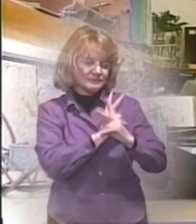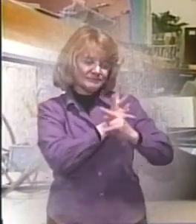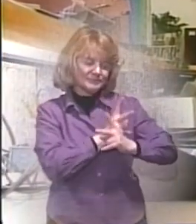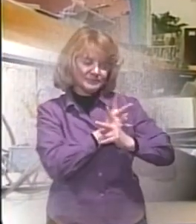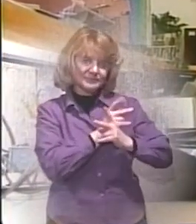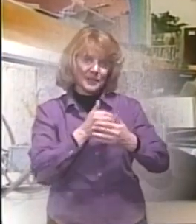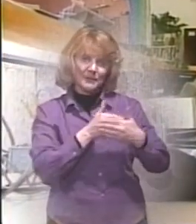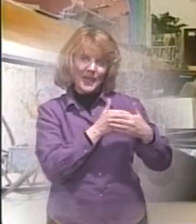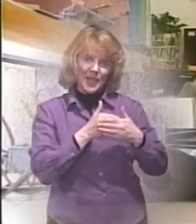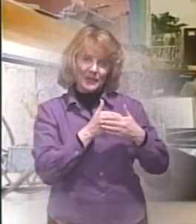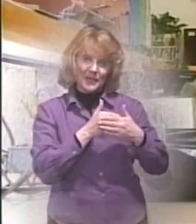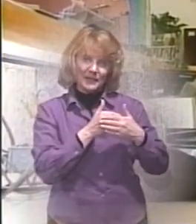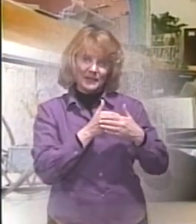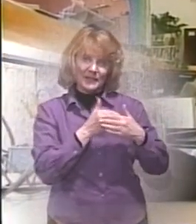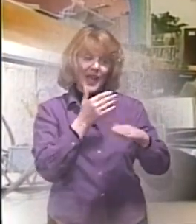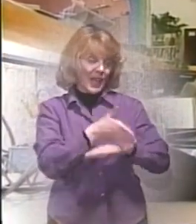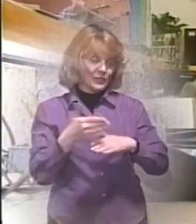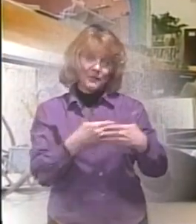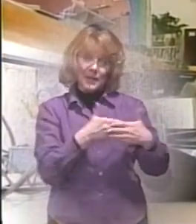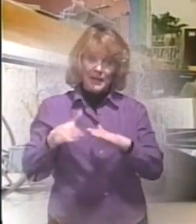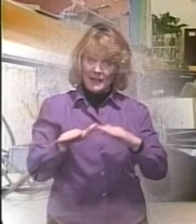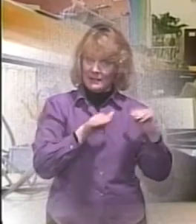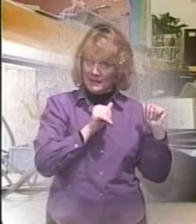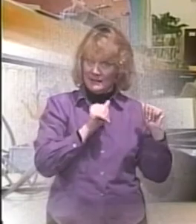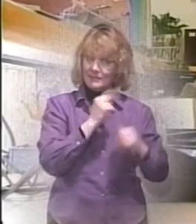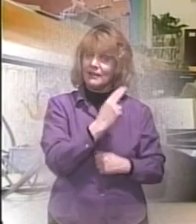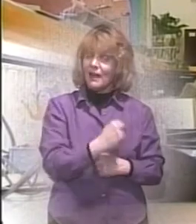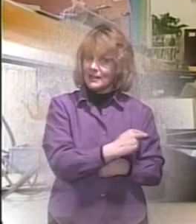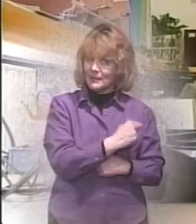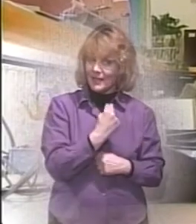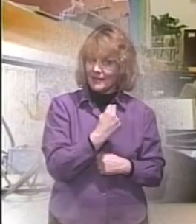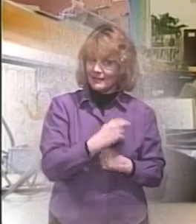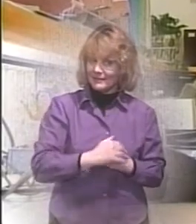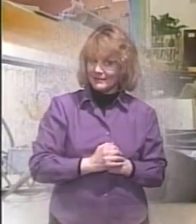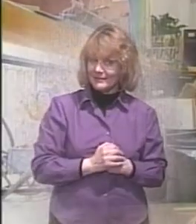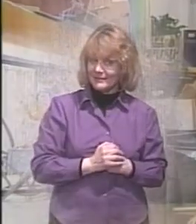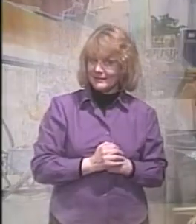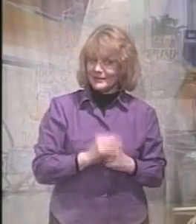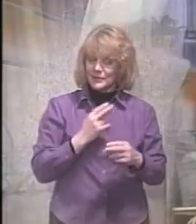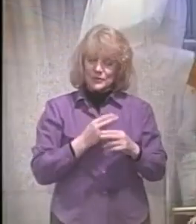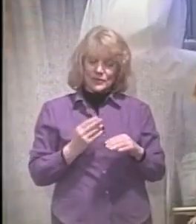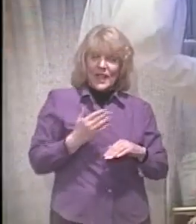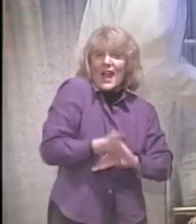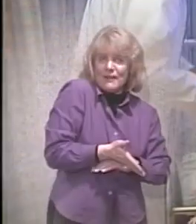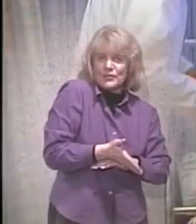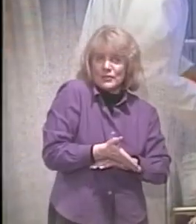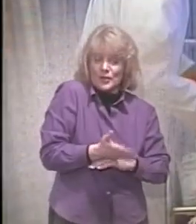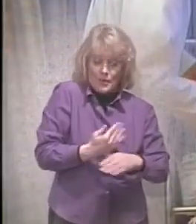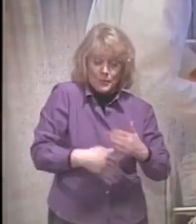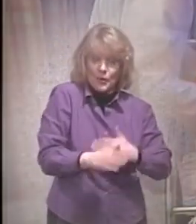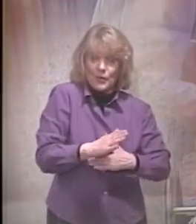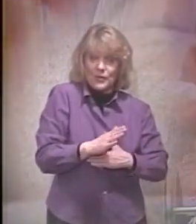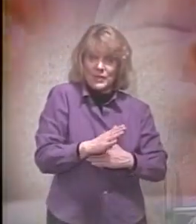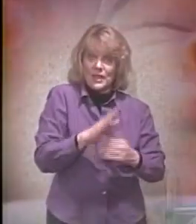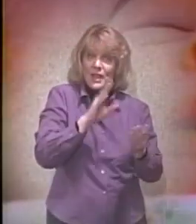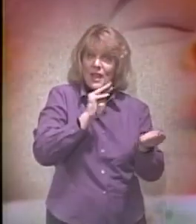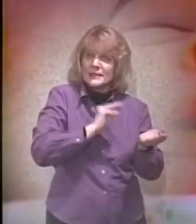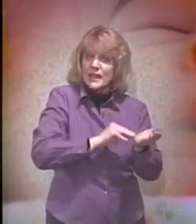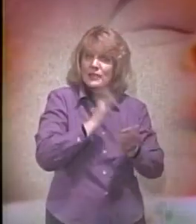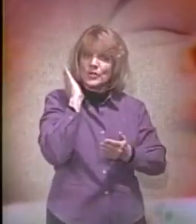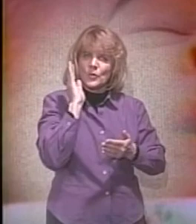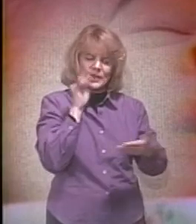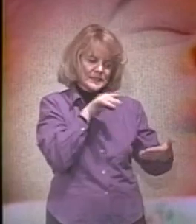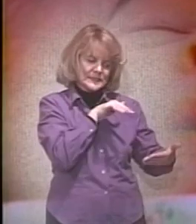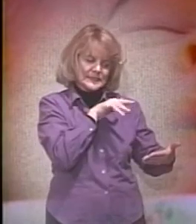the family prior to the baby's leaving the hospital. Shortly after birth, a doctor will examine your baby's face for